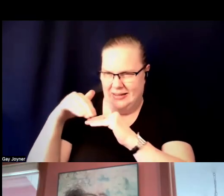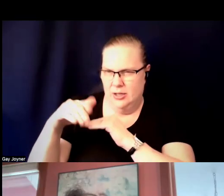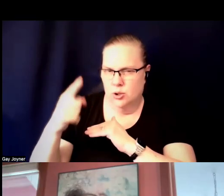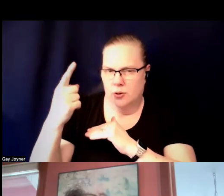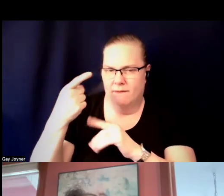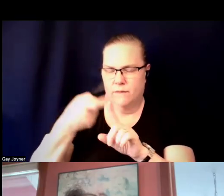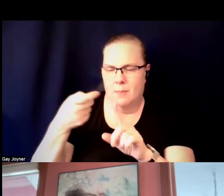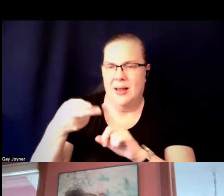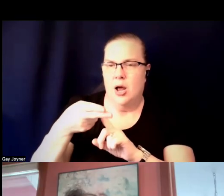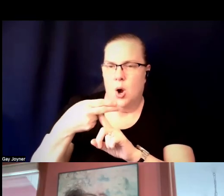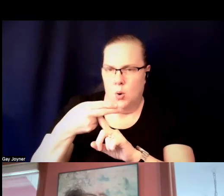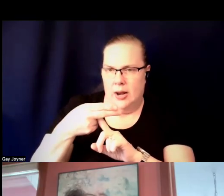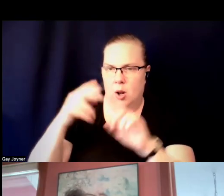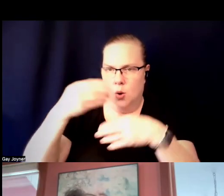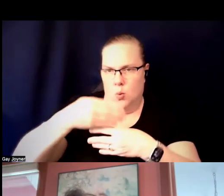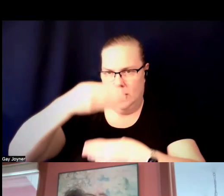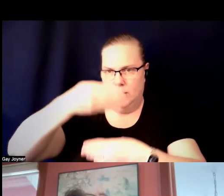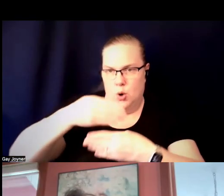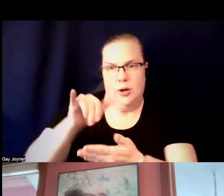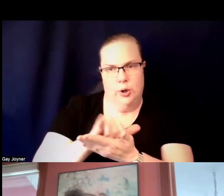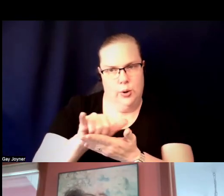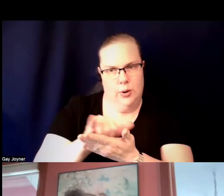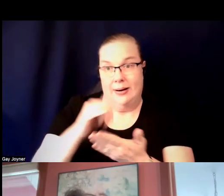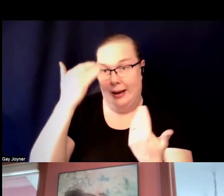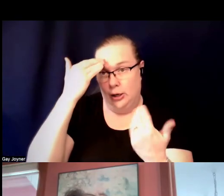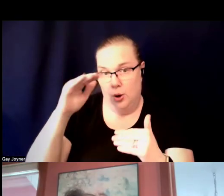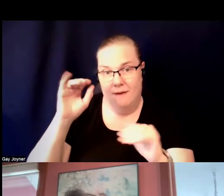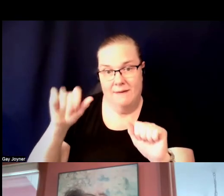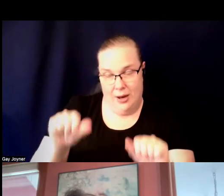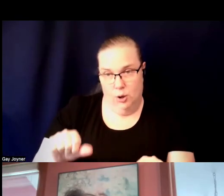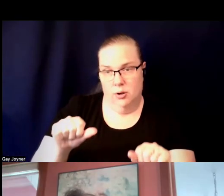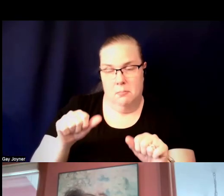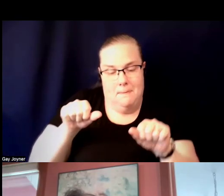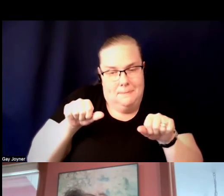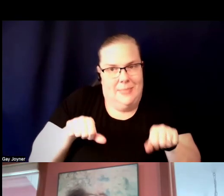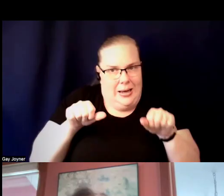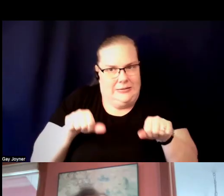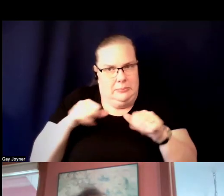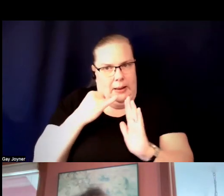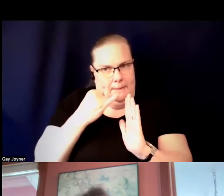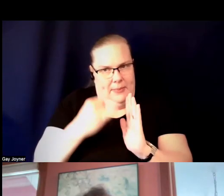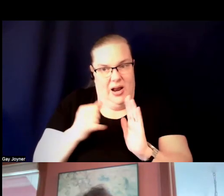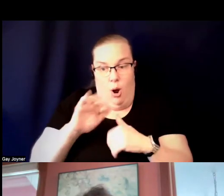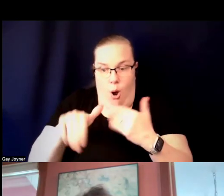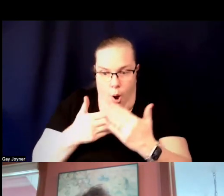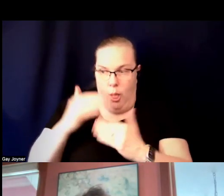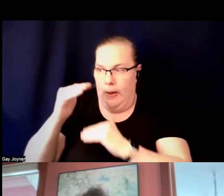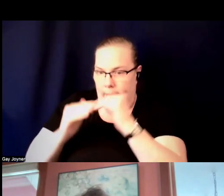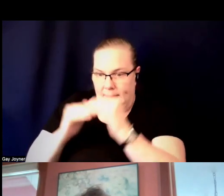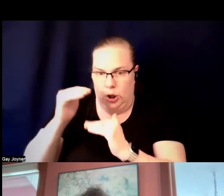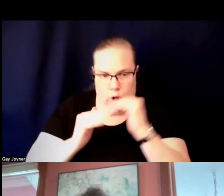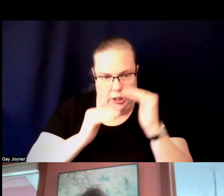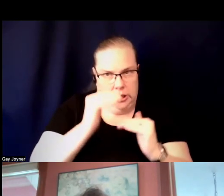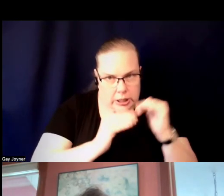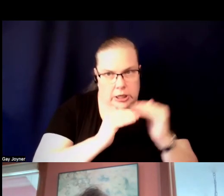a hotel window in New York. And I did not know if I could possibly paint all those buildings and make that work. And